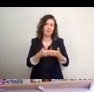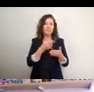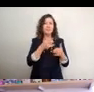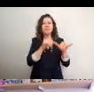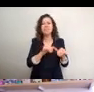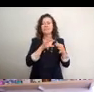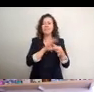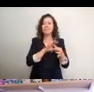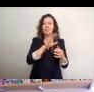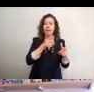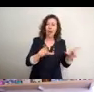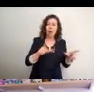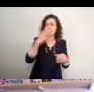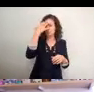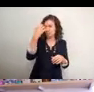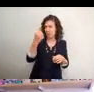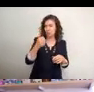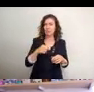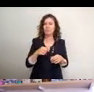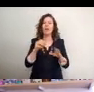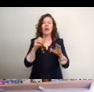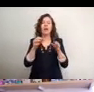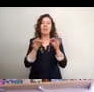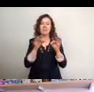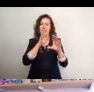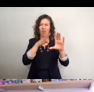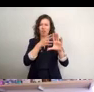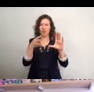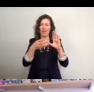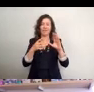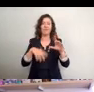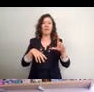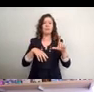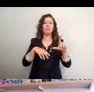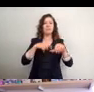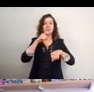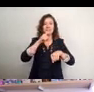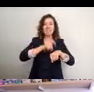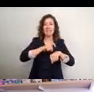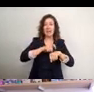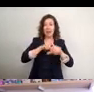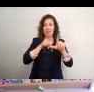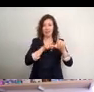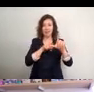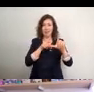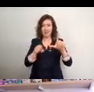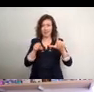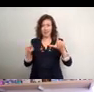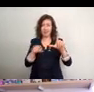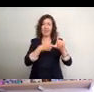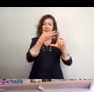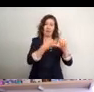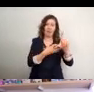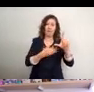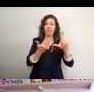and memory. And just to orient you to the graph, we have time points on the x-axis, so 9, 15, or 21